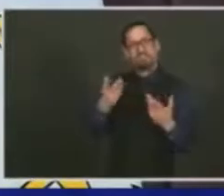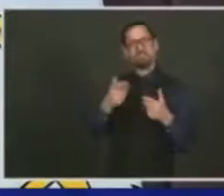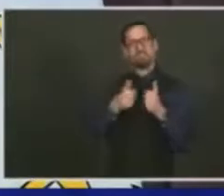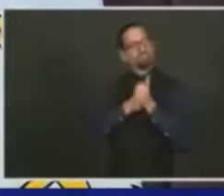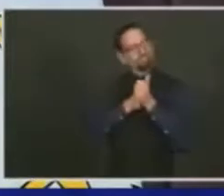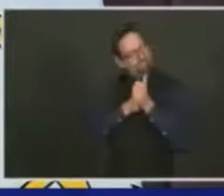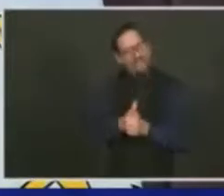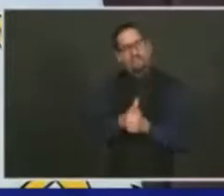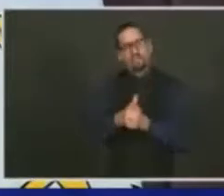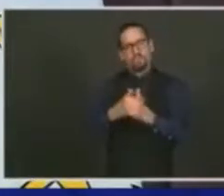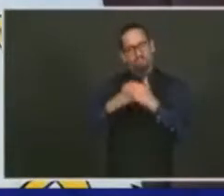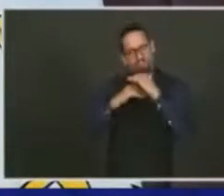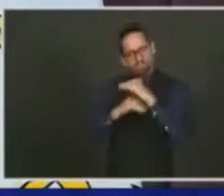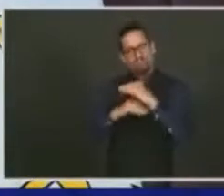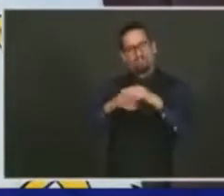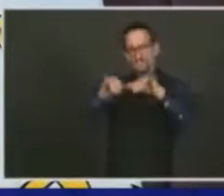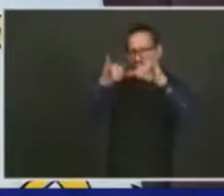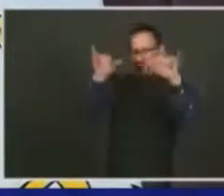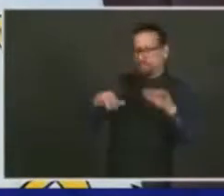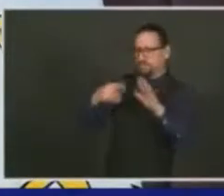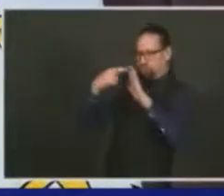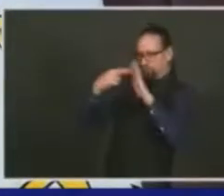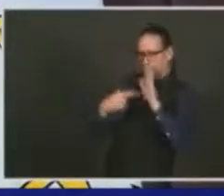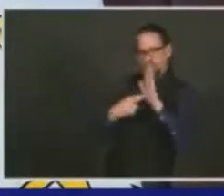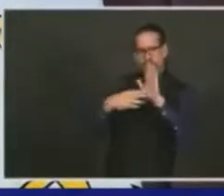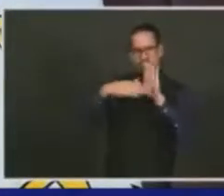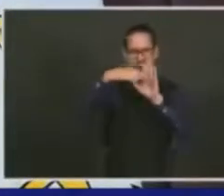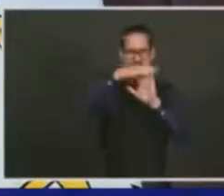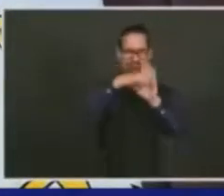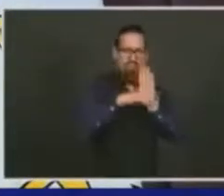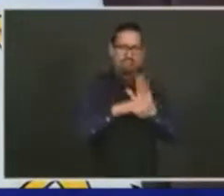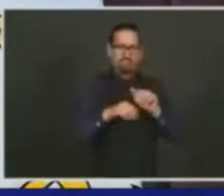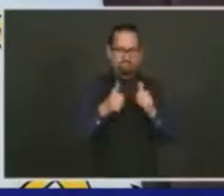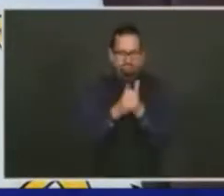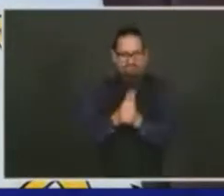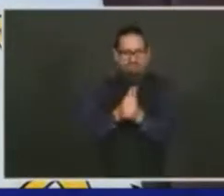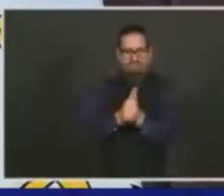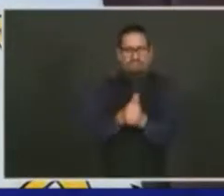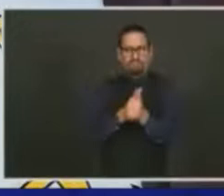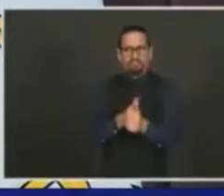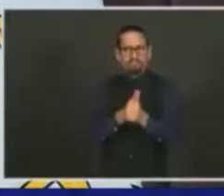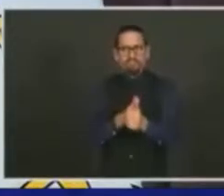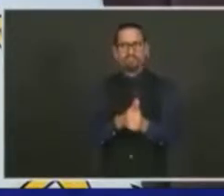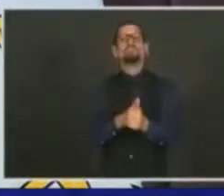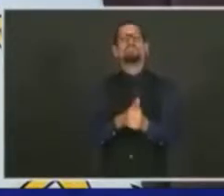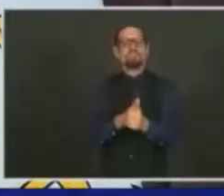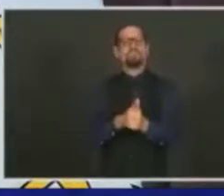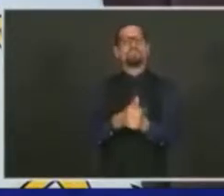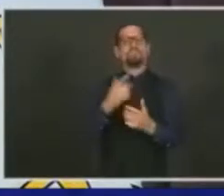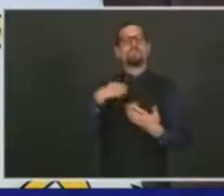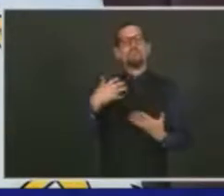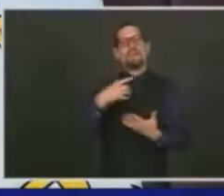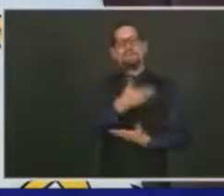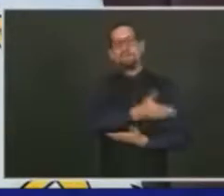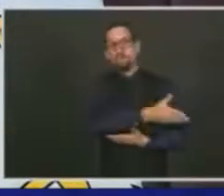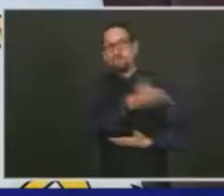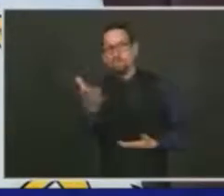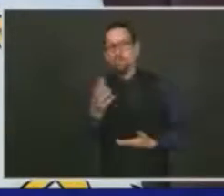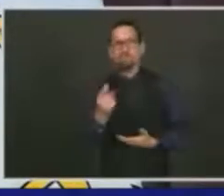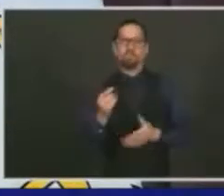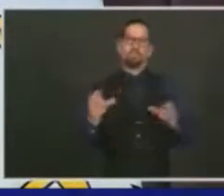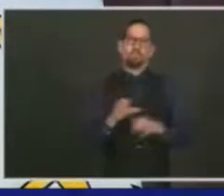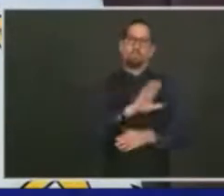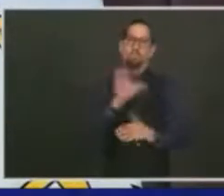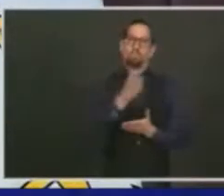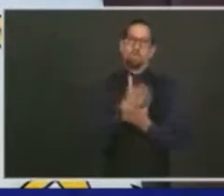we will do to make sure that we adjust to that. We need you to do your part. We need that patience